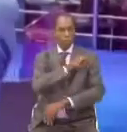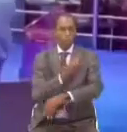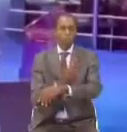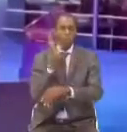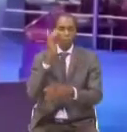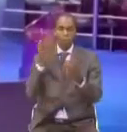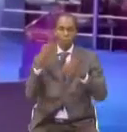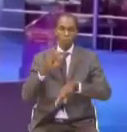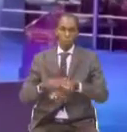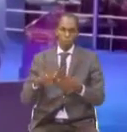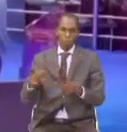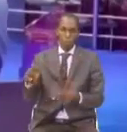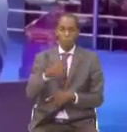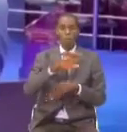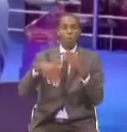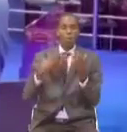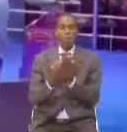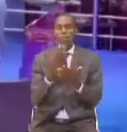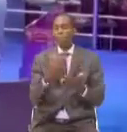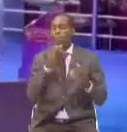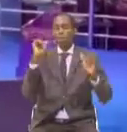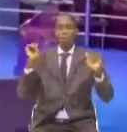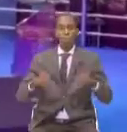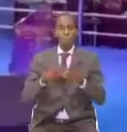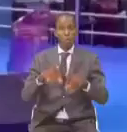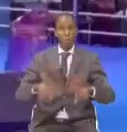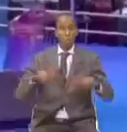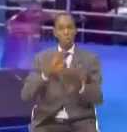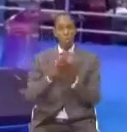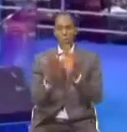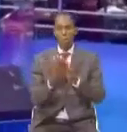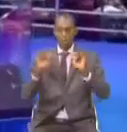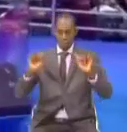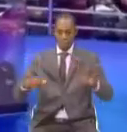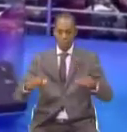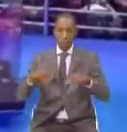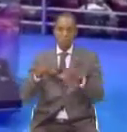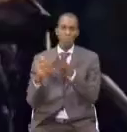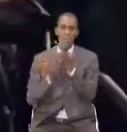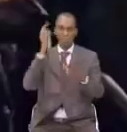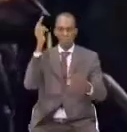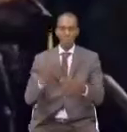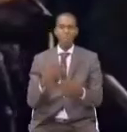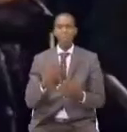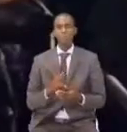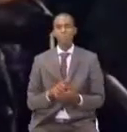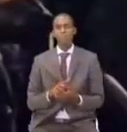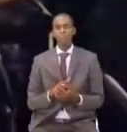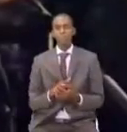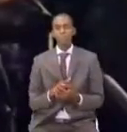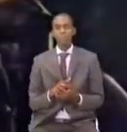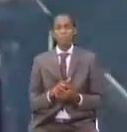you. All the impossibilities of your life, they'll become possible in Jesus' name.